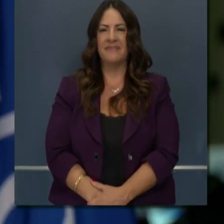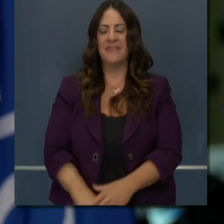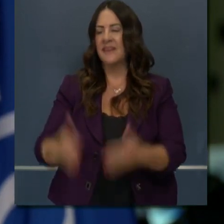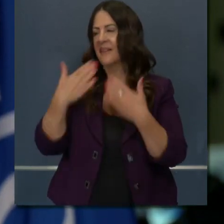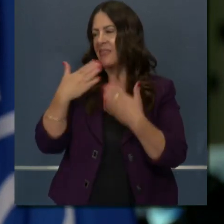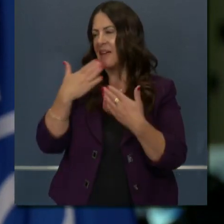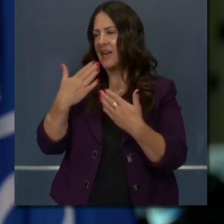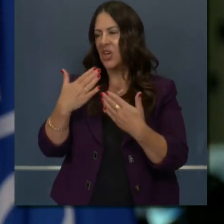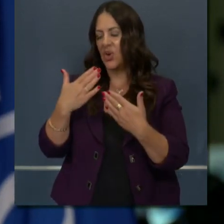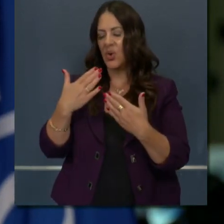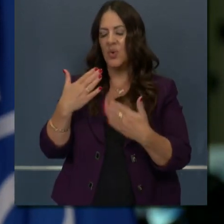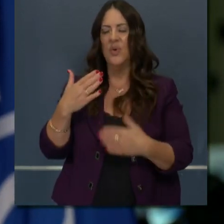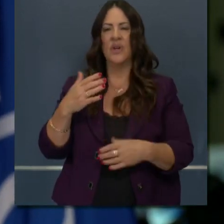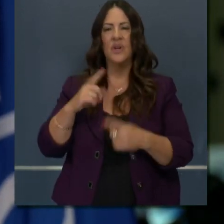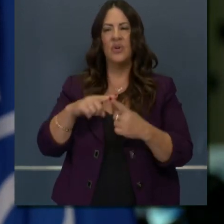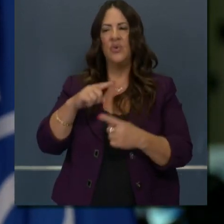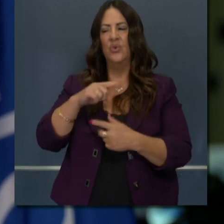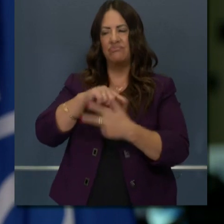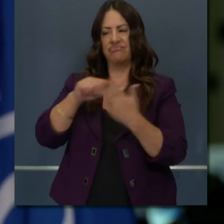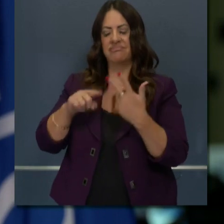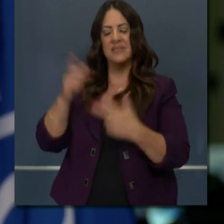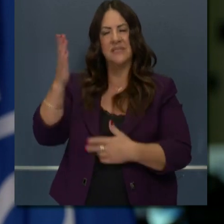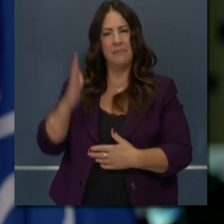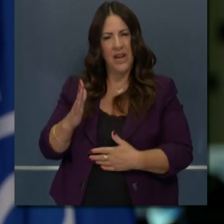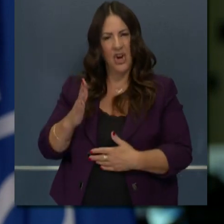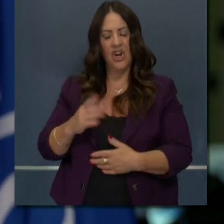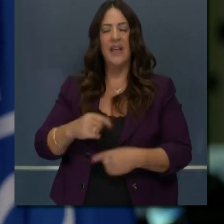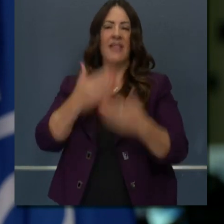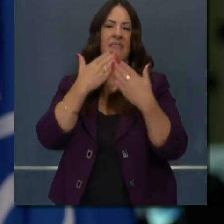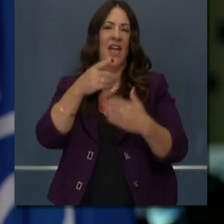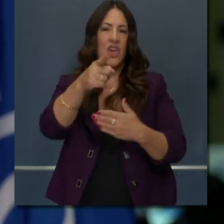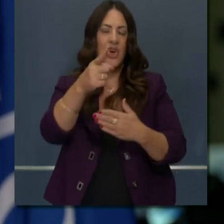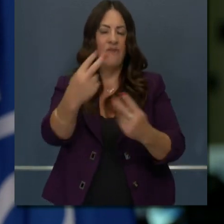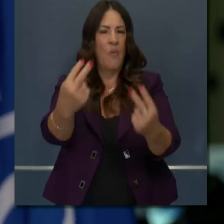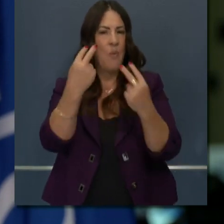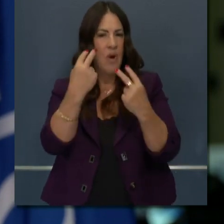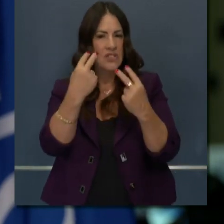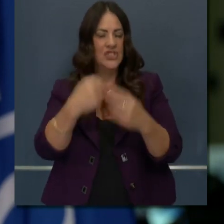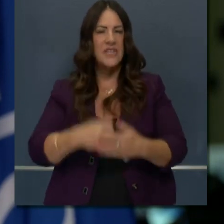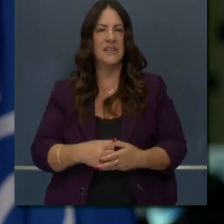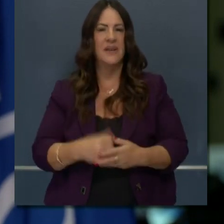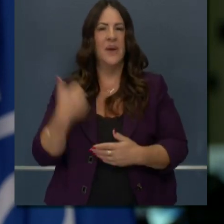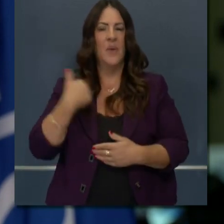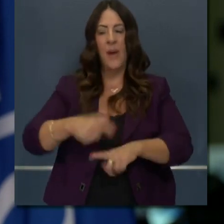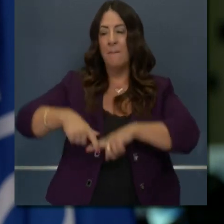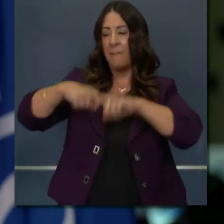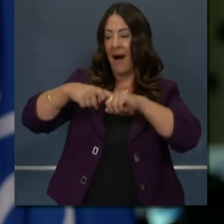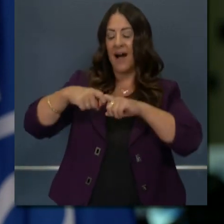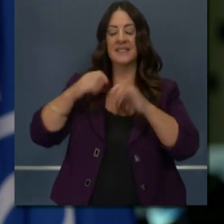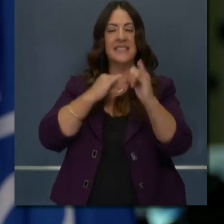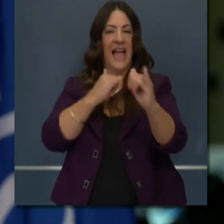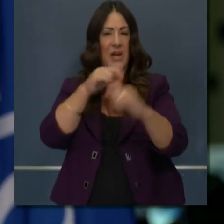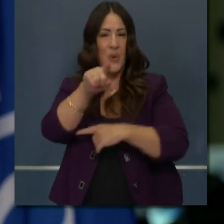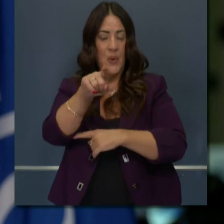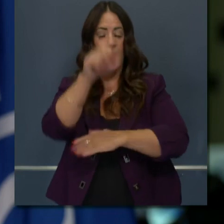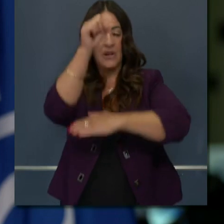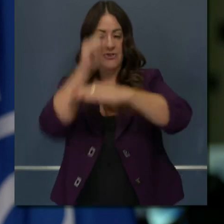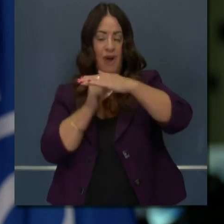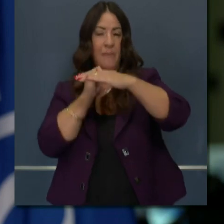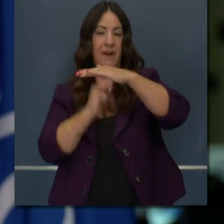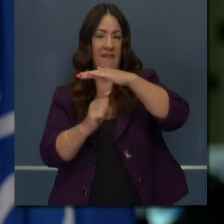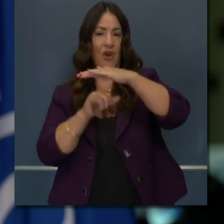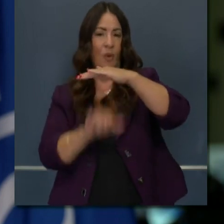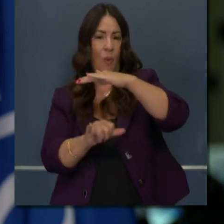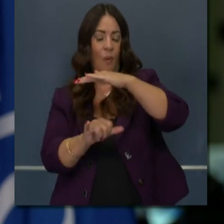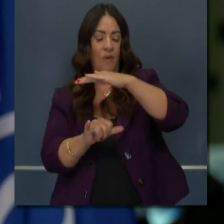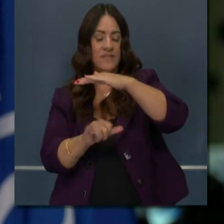Thank you so much to our speakers and again to all of you for joining us. We took a pause with all of you to practice drop, cover, and hold on.